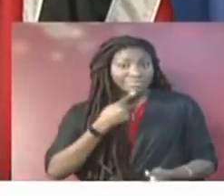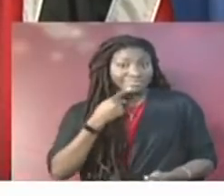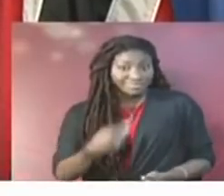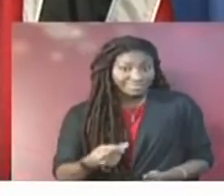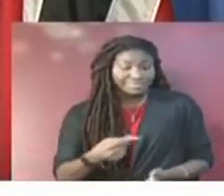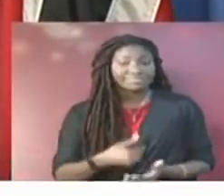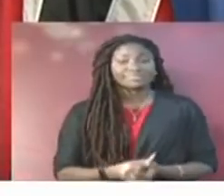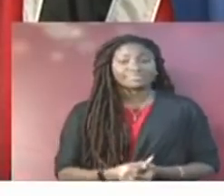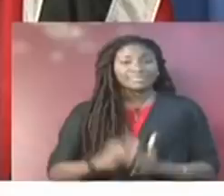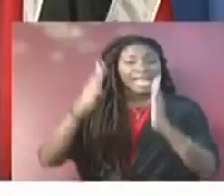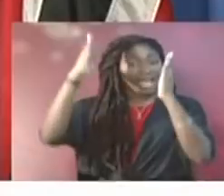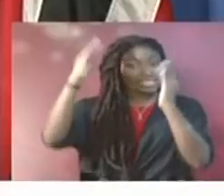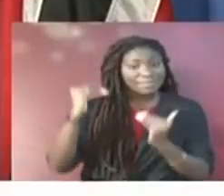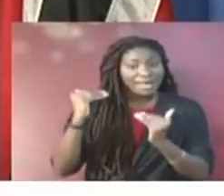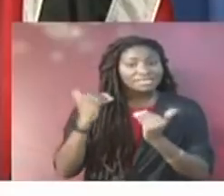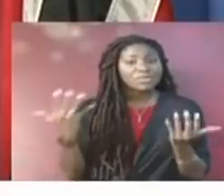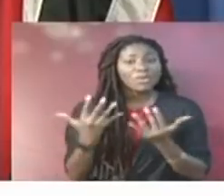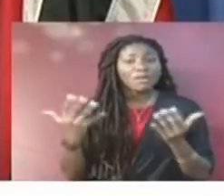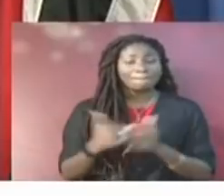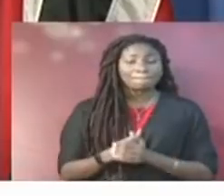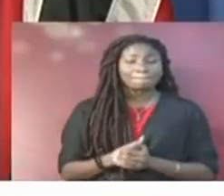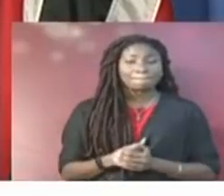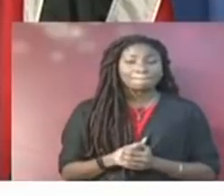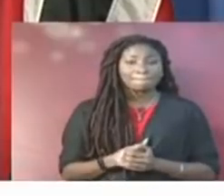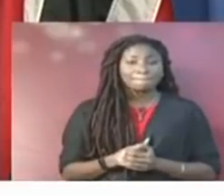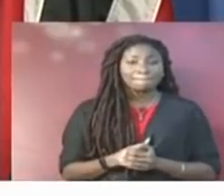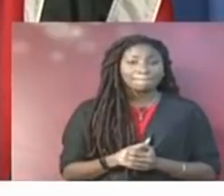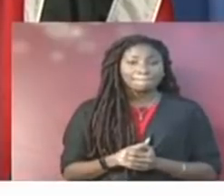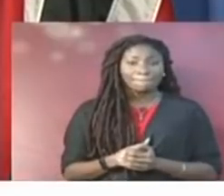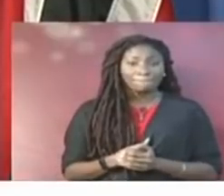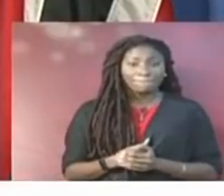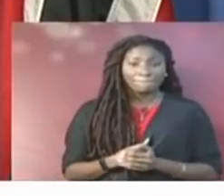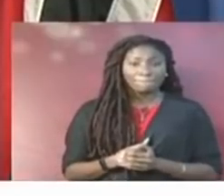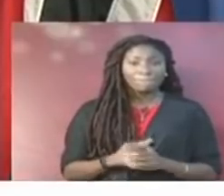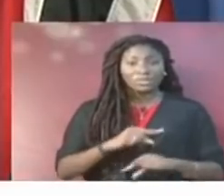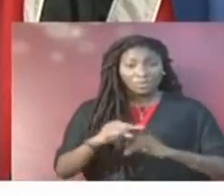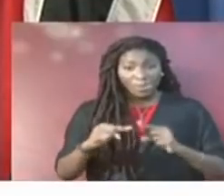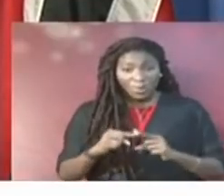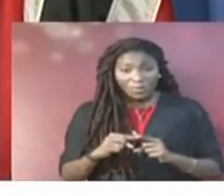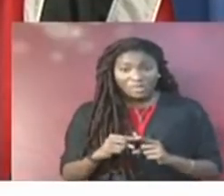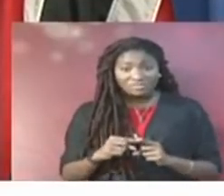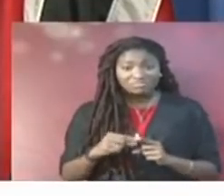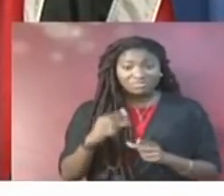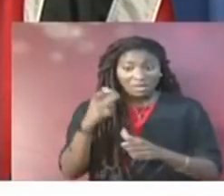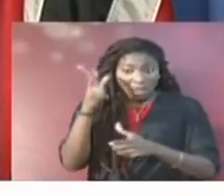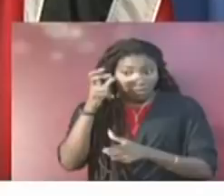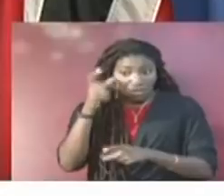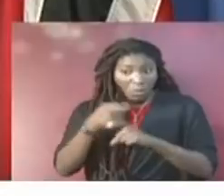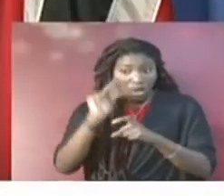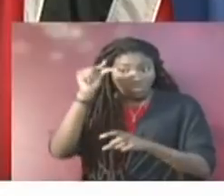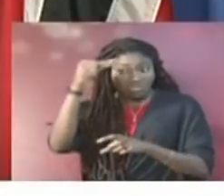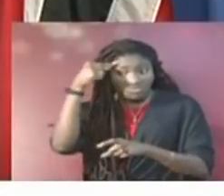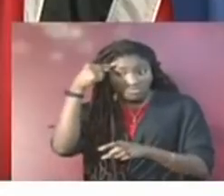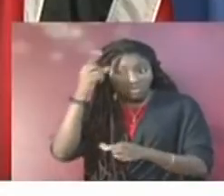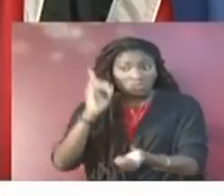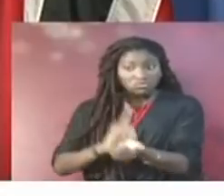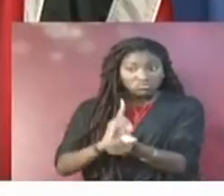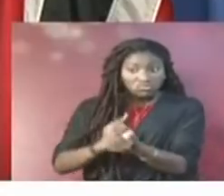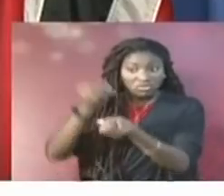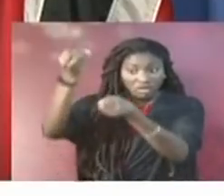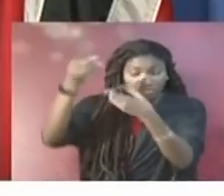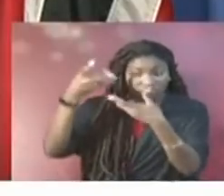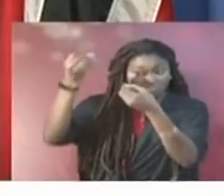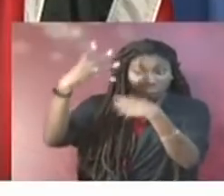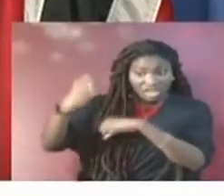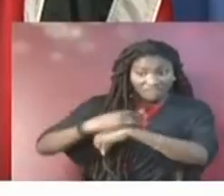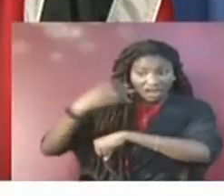expect, by virtue of the understanding of the experts of the nature of the virus, that